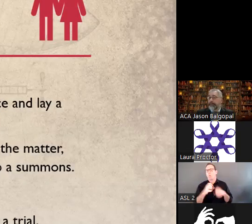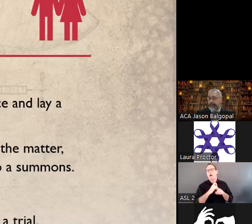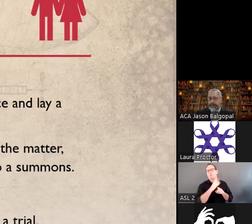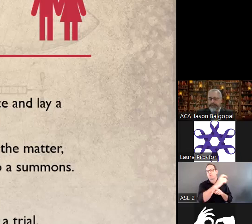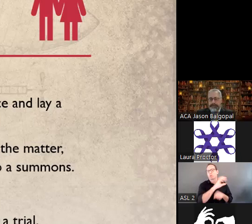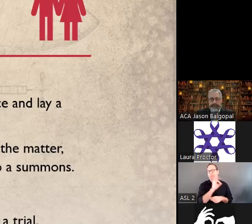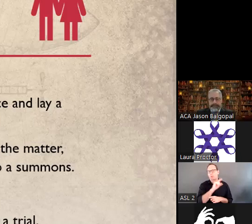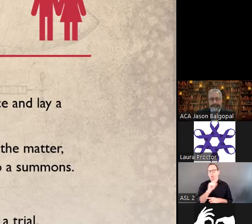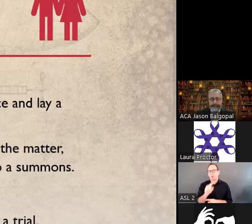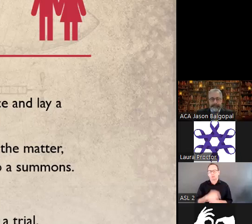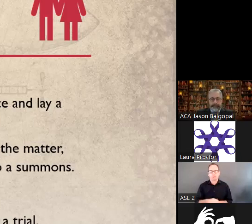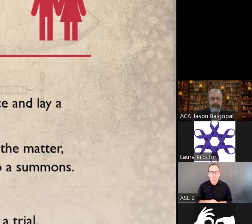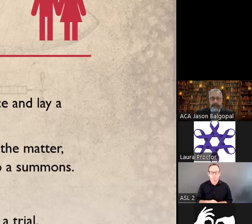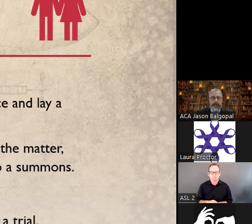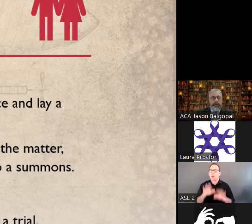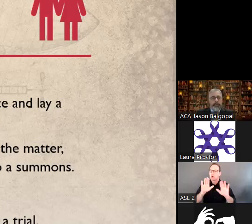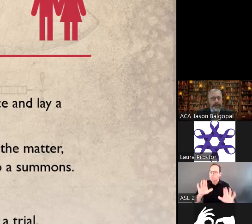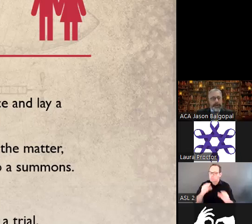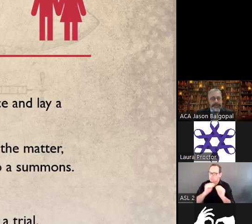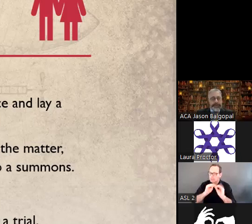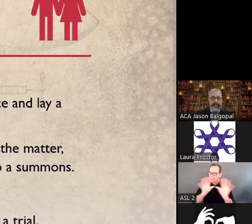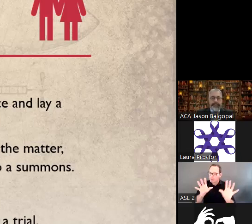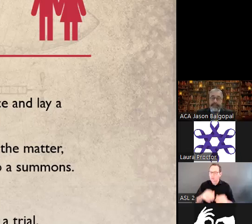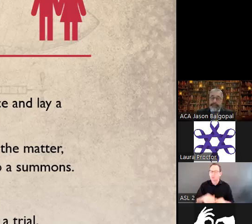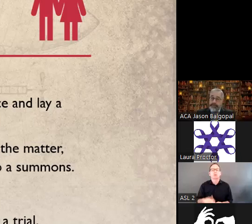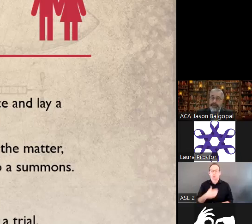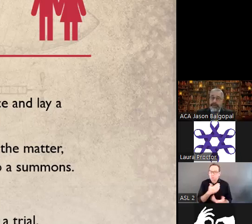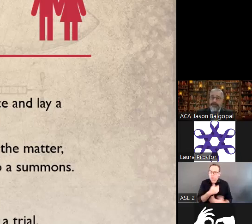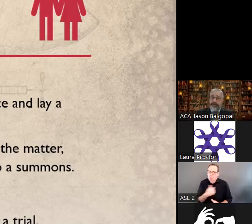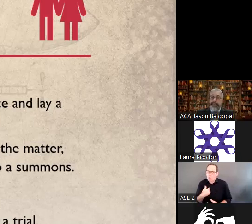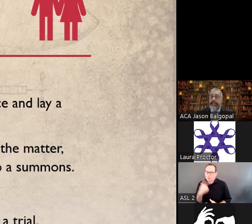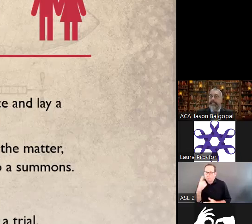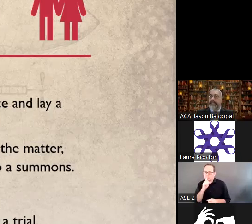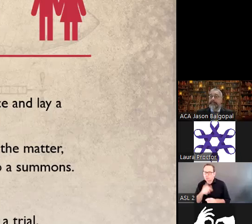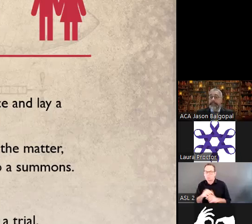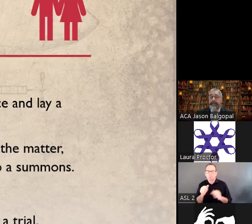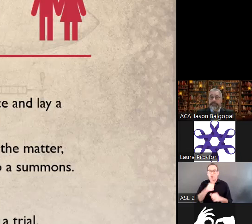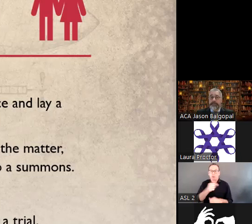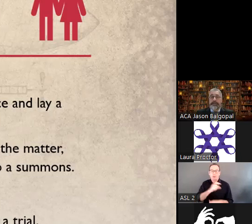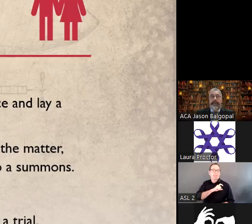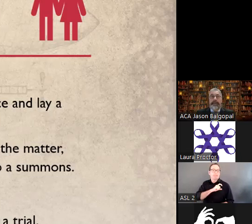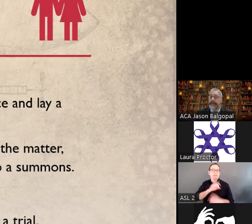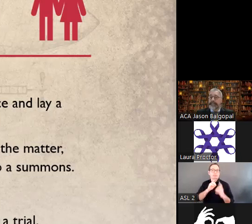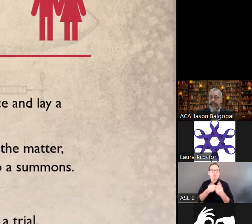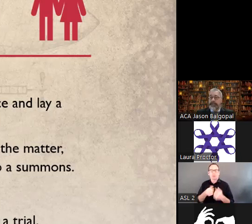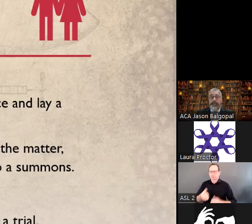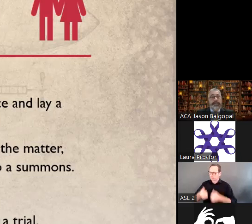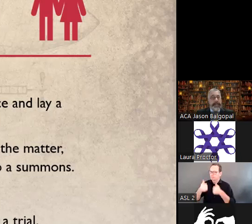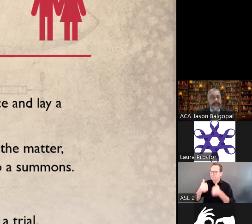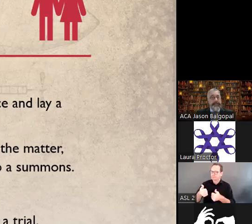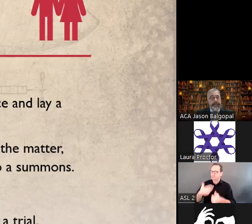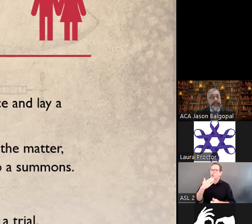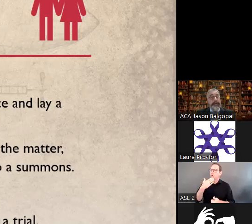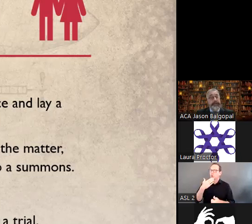are a very professional service. One of the things that the police do offer is an ability to do an investigation which